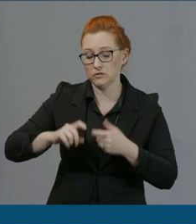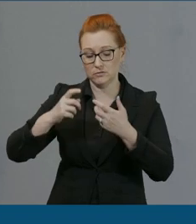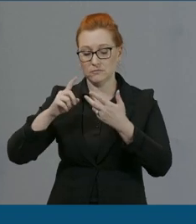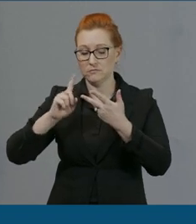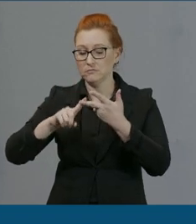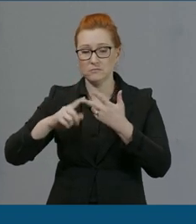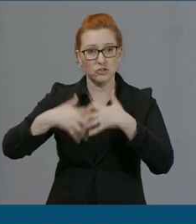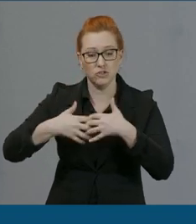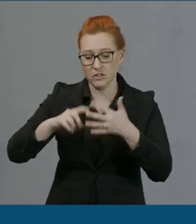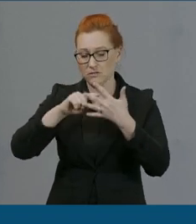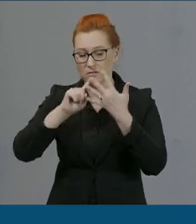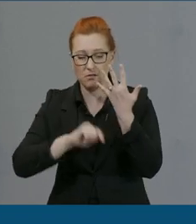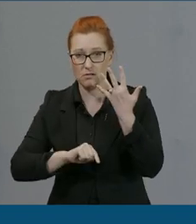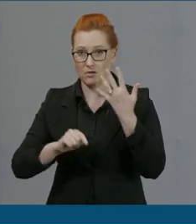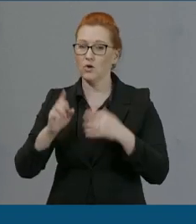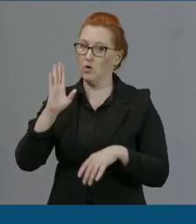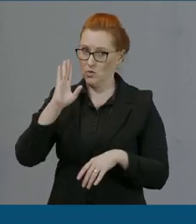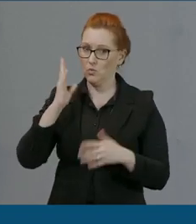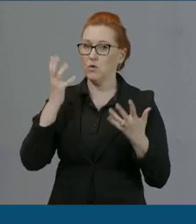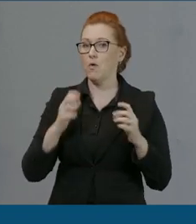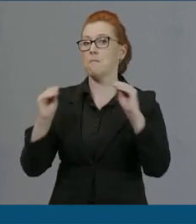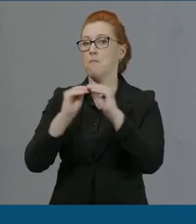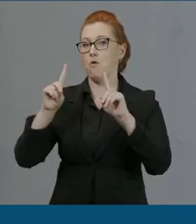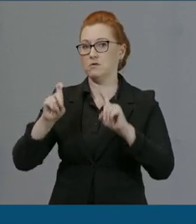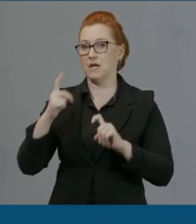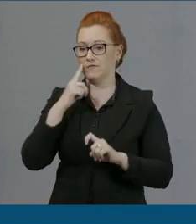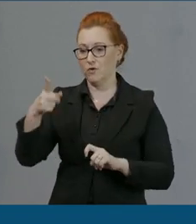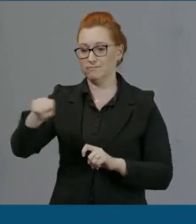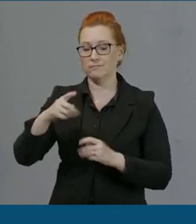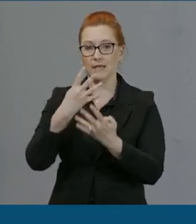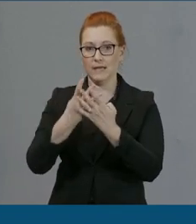testing for inmates and correctional officers alike.